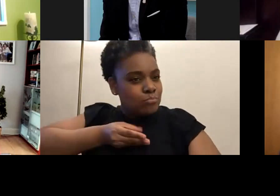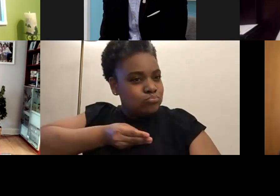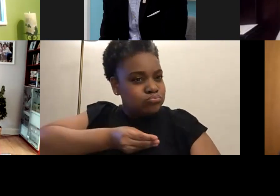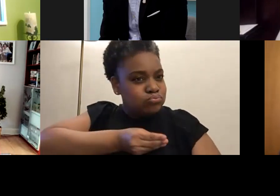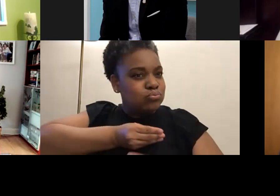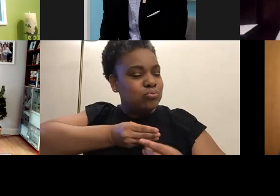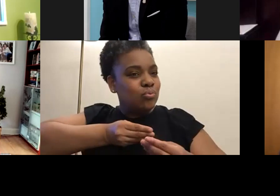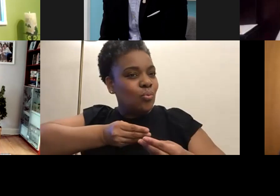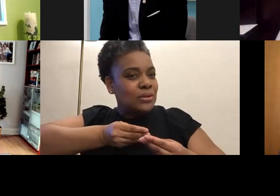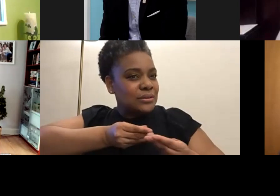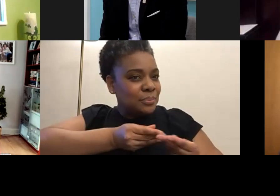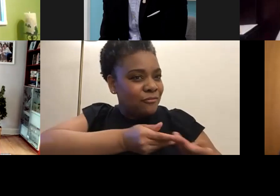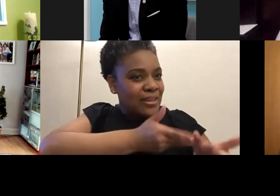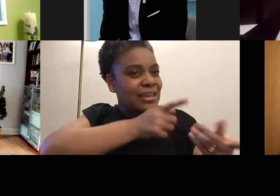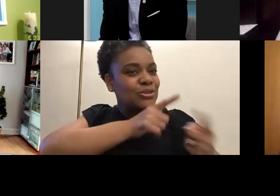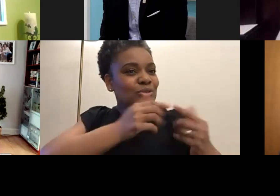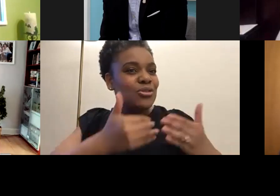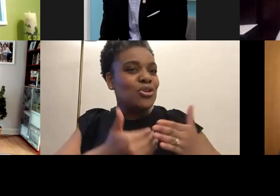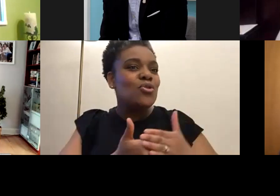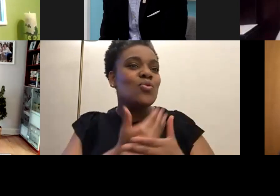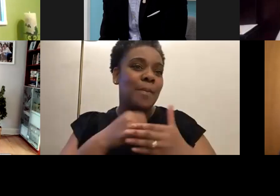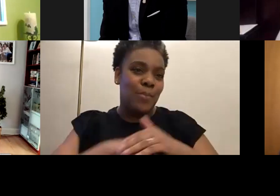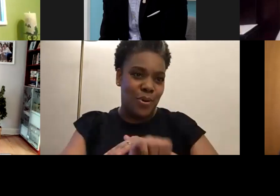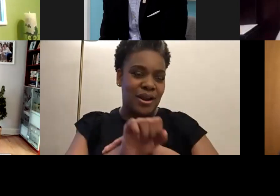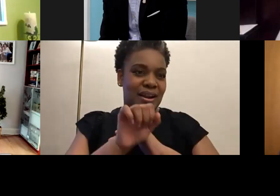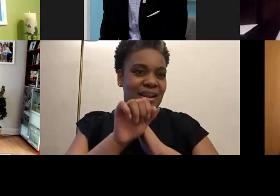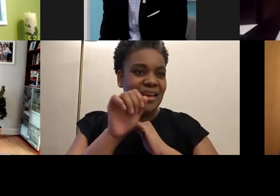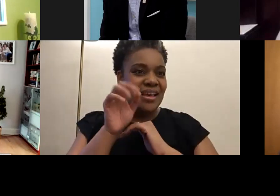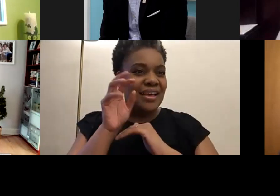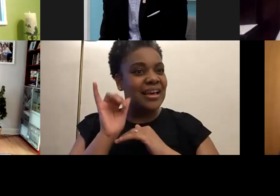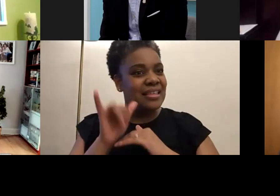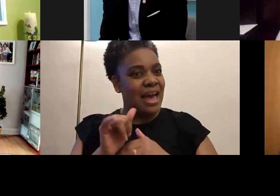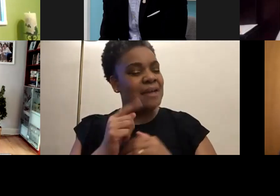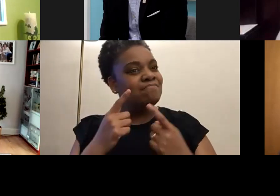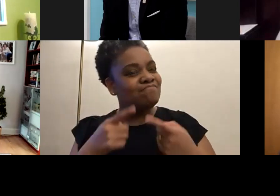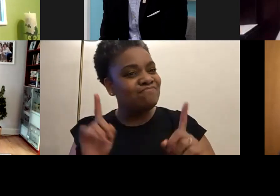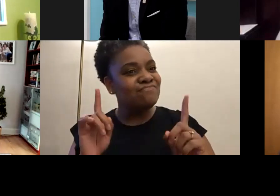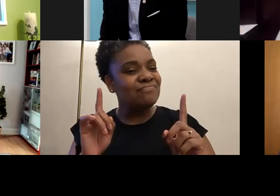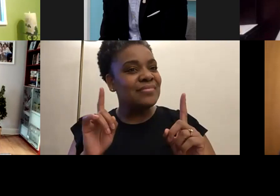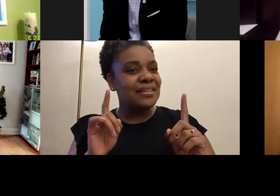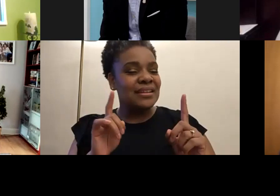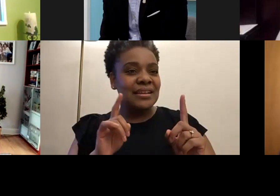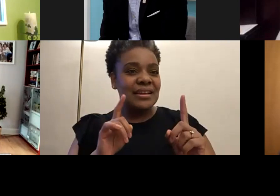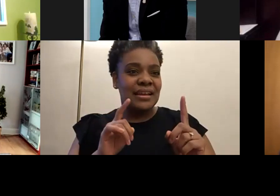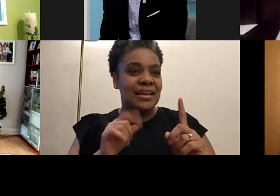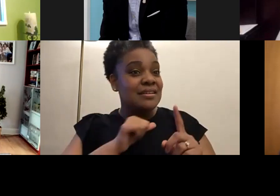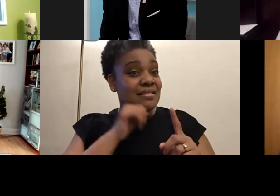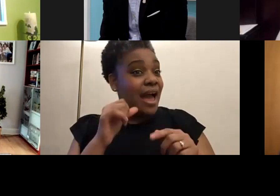really important in the sense that newborns, come out with sort of a not as strong immune system. So the fact